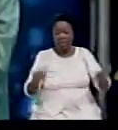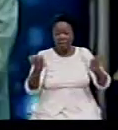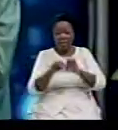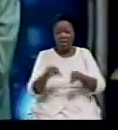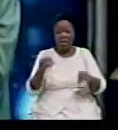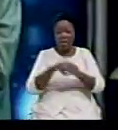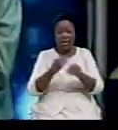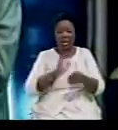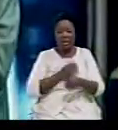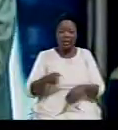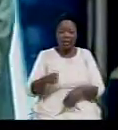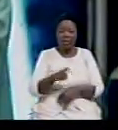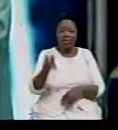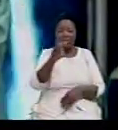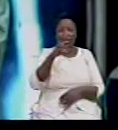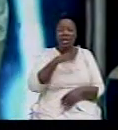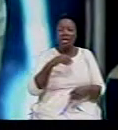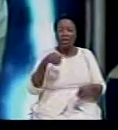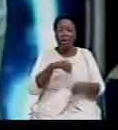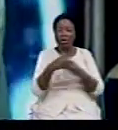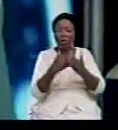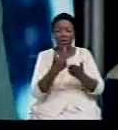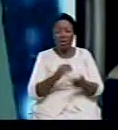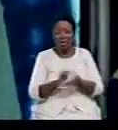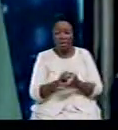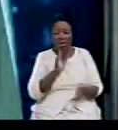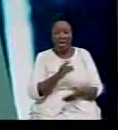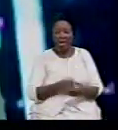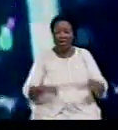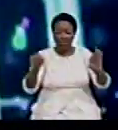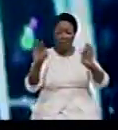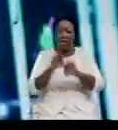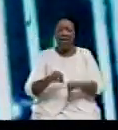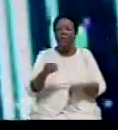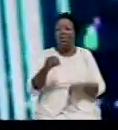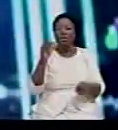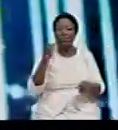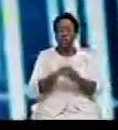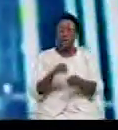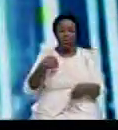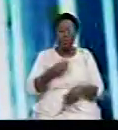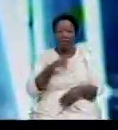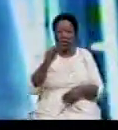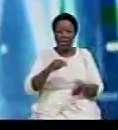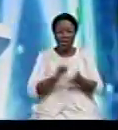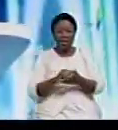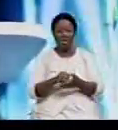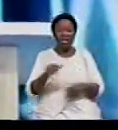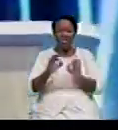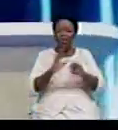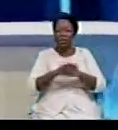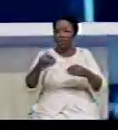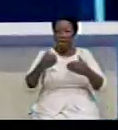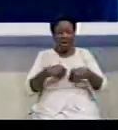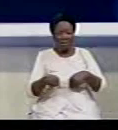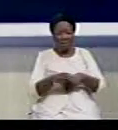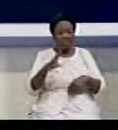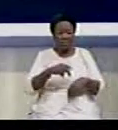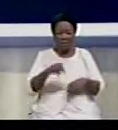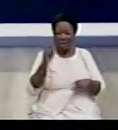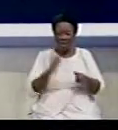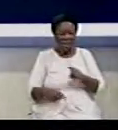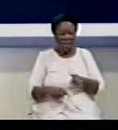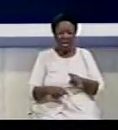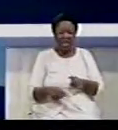our journey, all the things that are fundamental that we need, and if we didn't have them, will not last